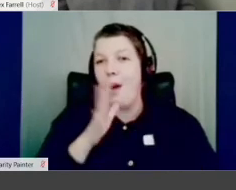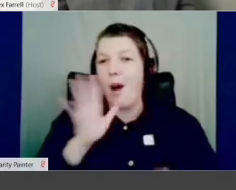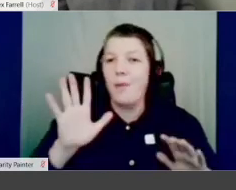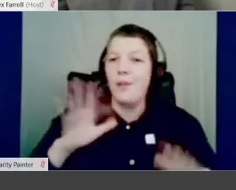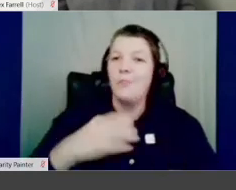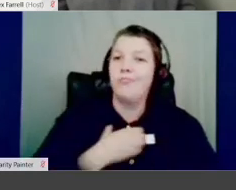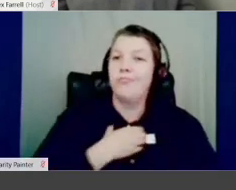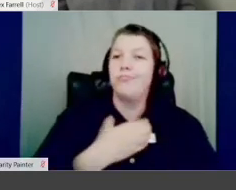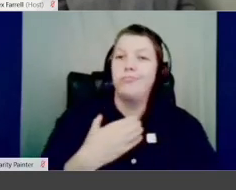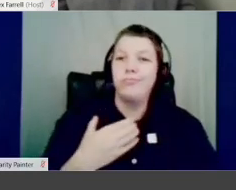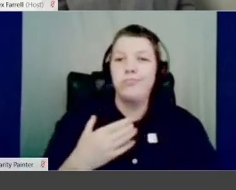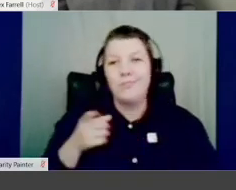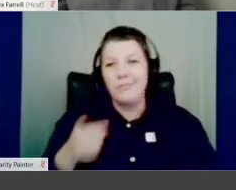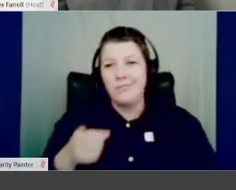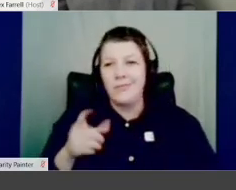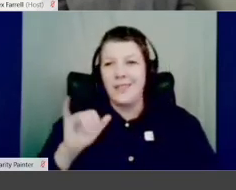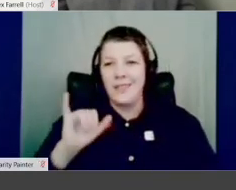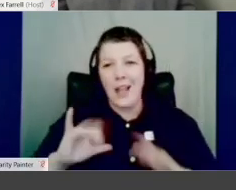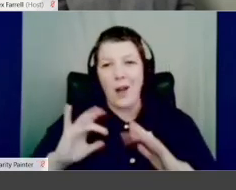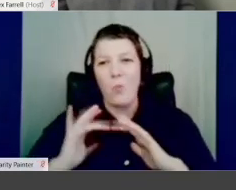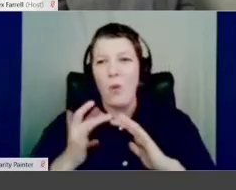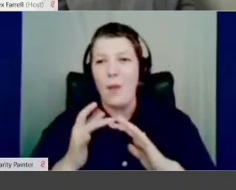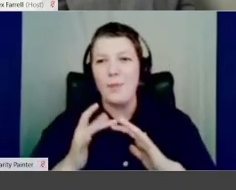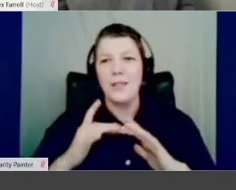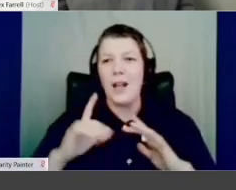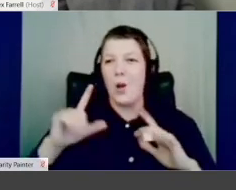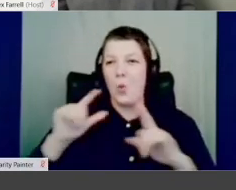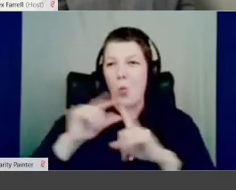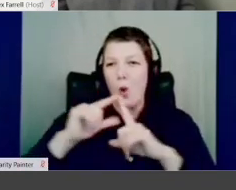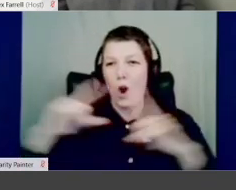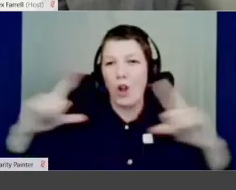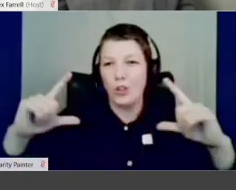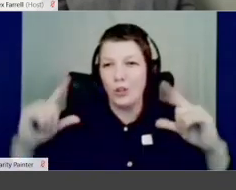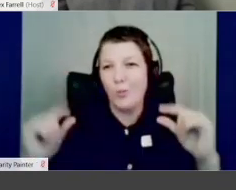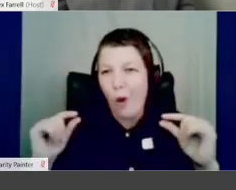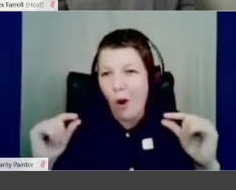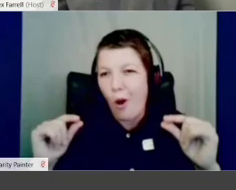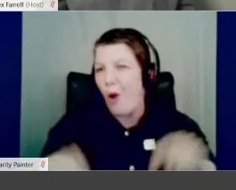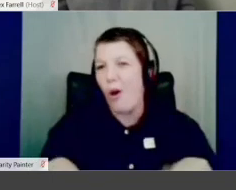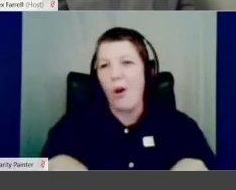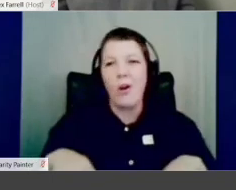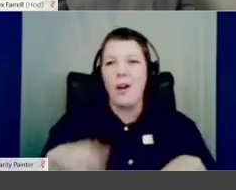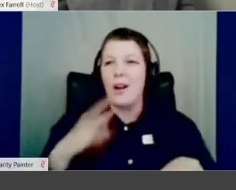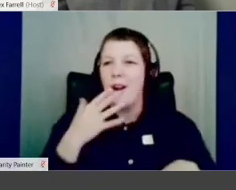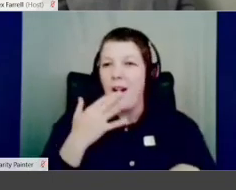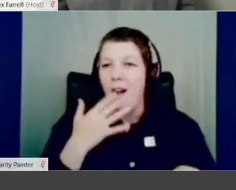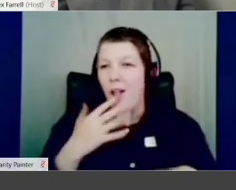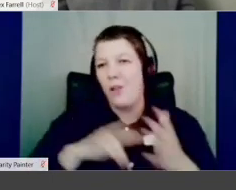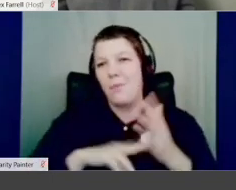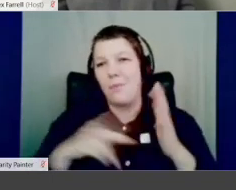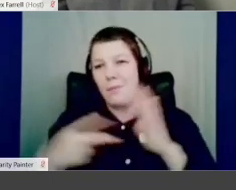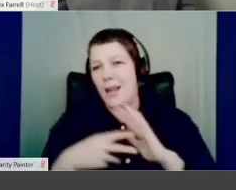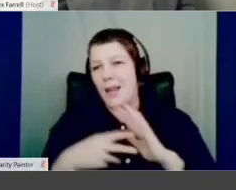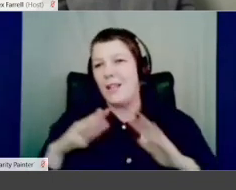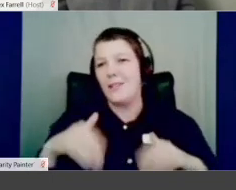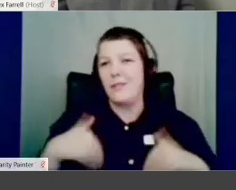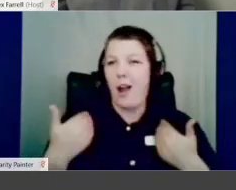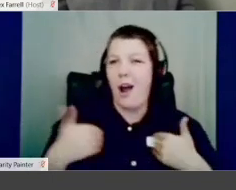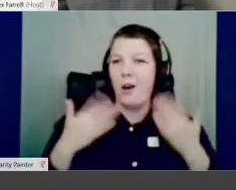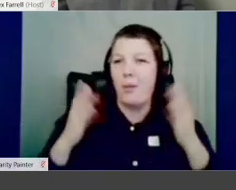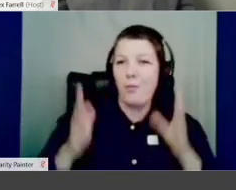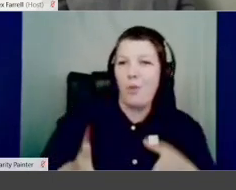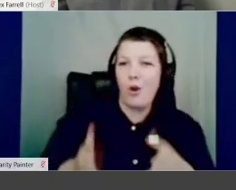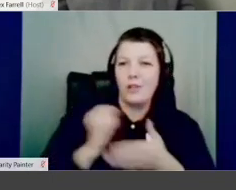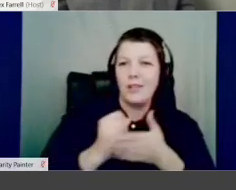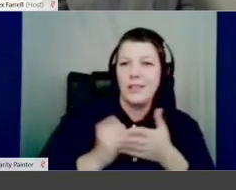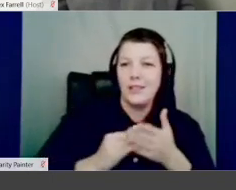and there's no color contrast. So my mom's been listening to me talk about type since I was like 12 or 13 years old. So it's been a while. And